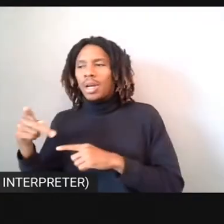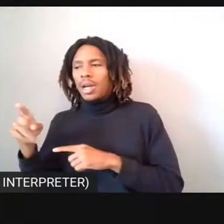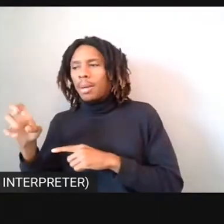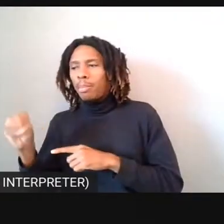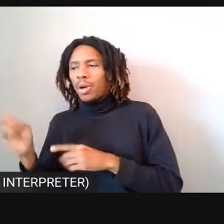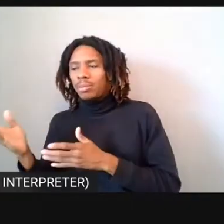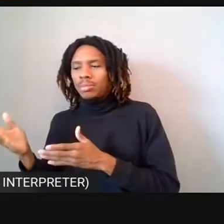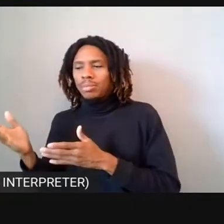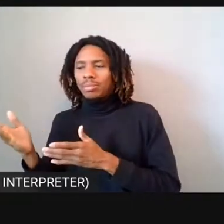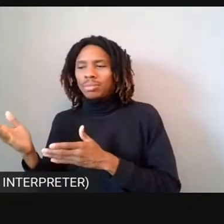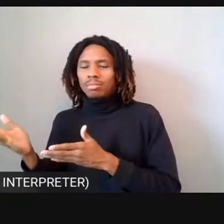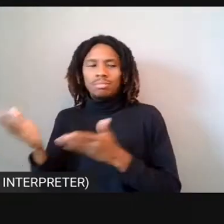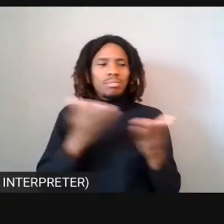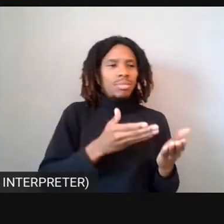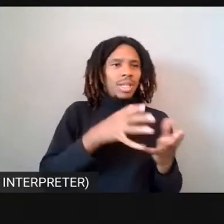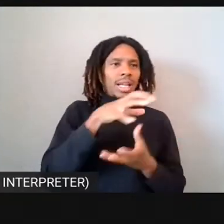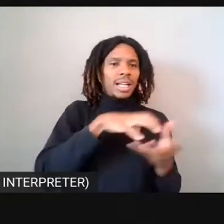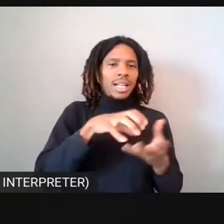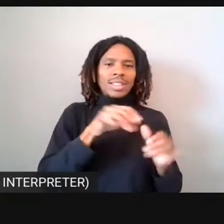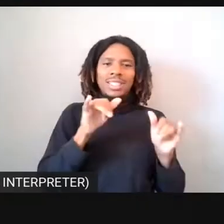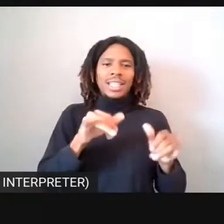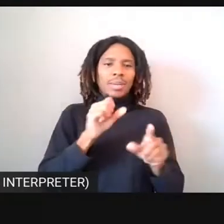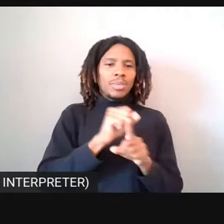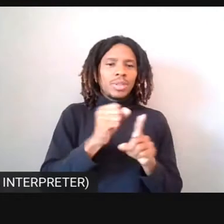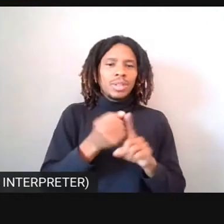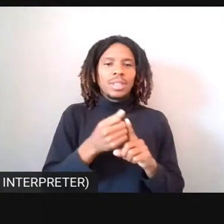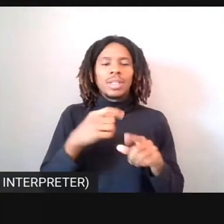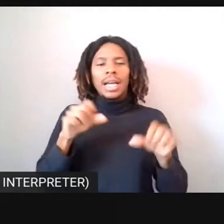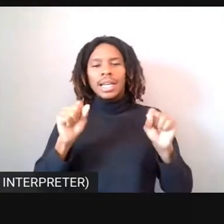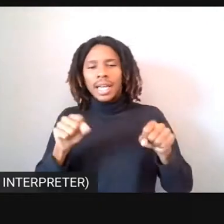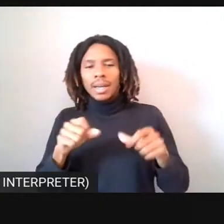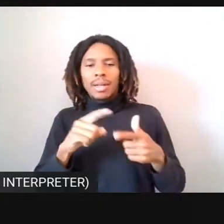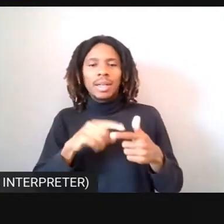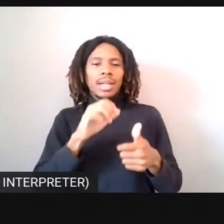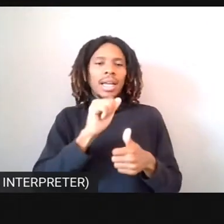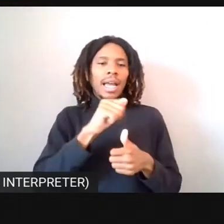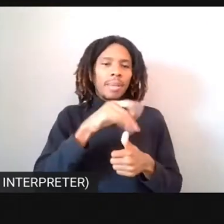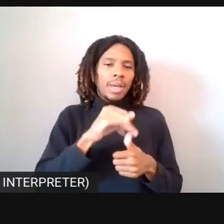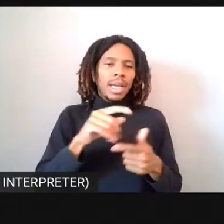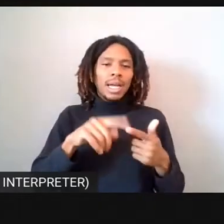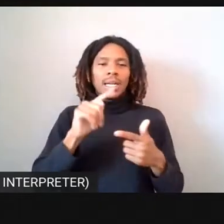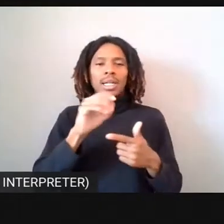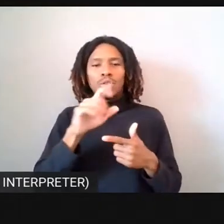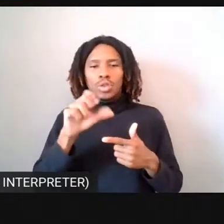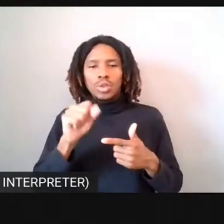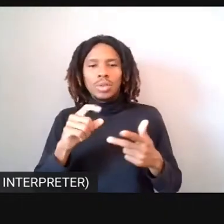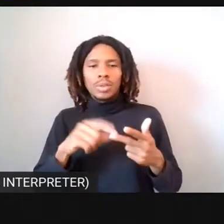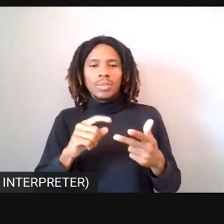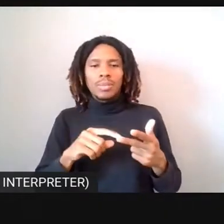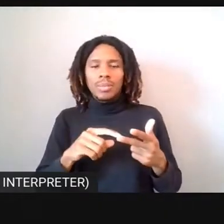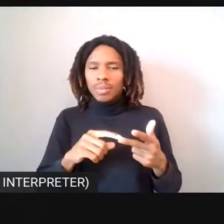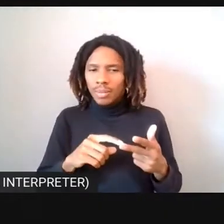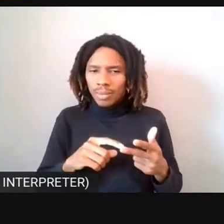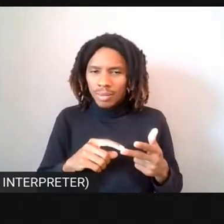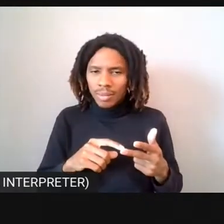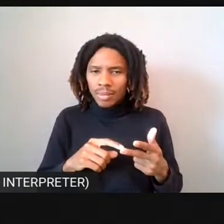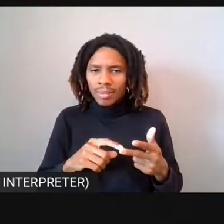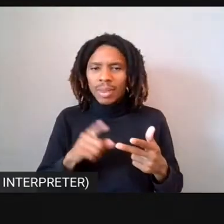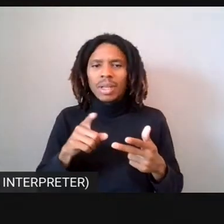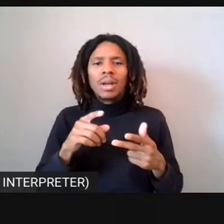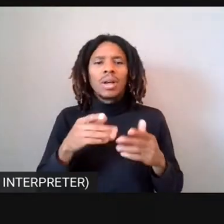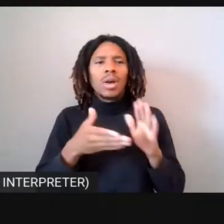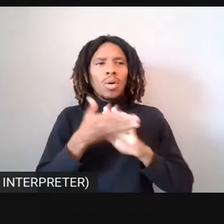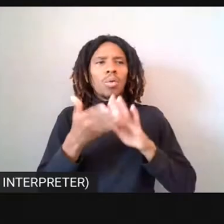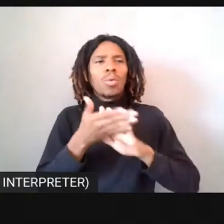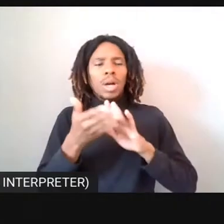cloud and those same use cases, and capabilities such as APIs and tools, and ability to be able to run the same environment you've been